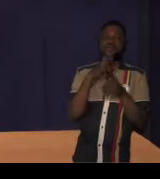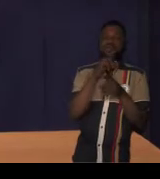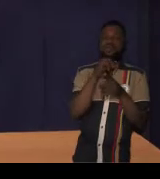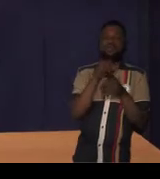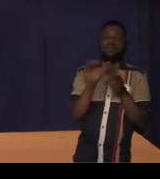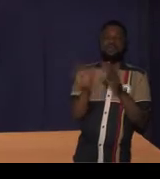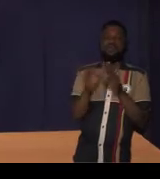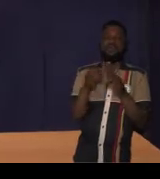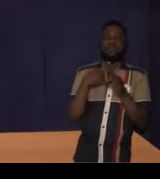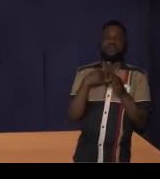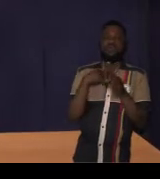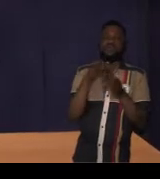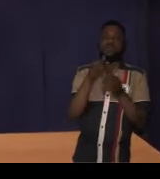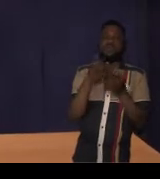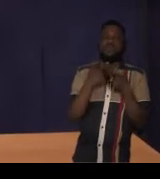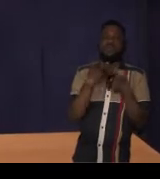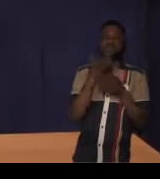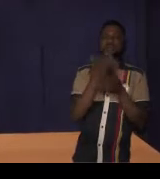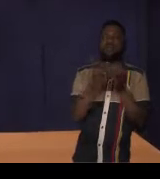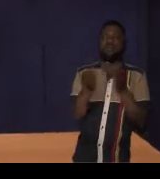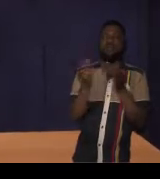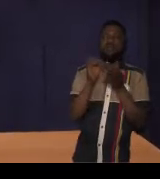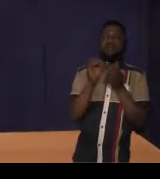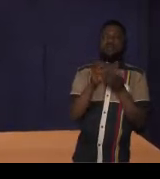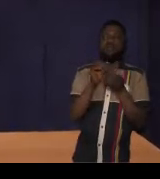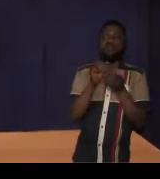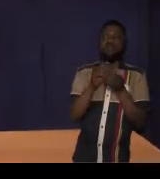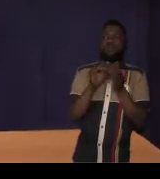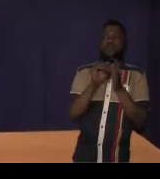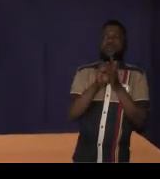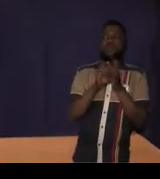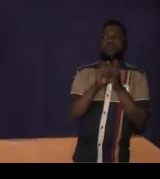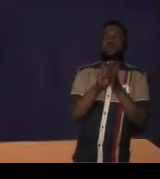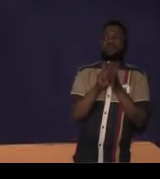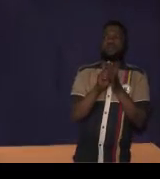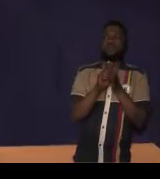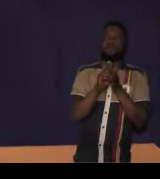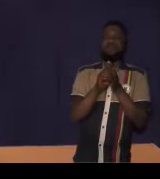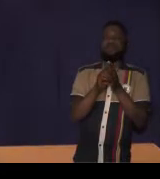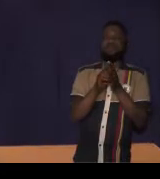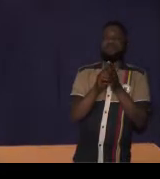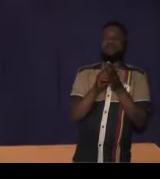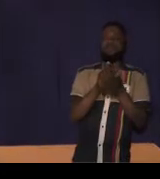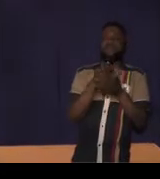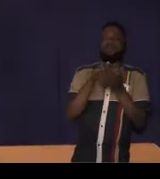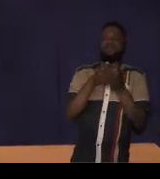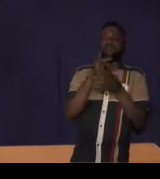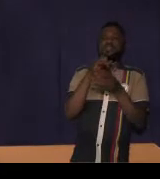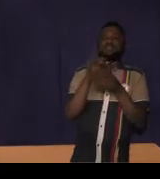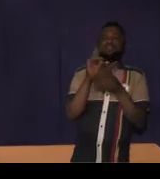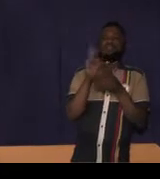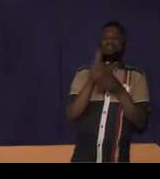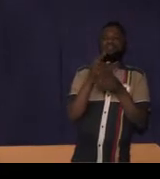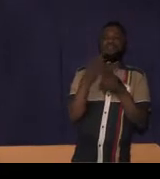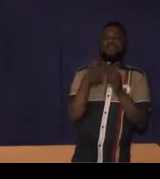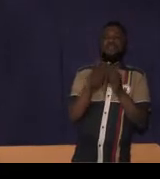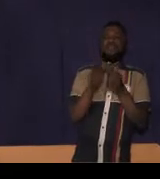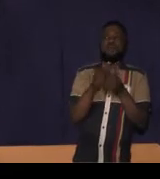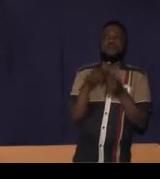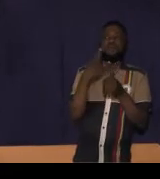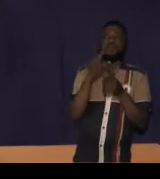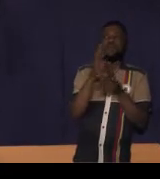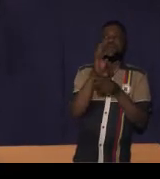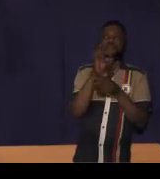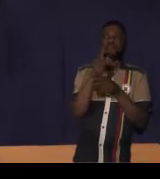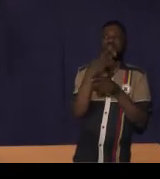not done. We still have some more examples to work with. Now, this is an application problem. Read,